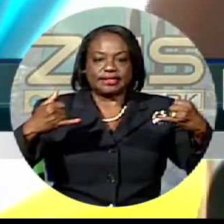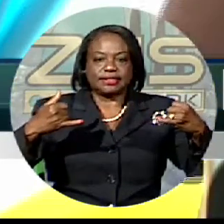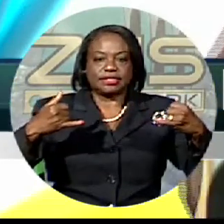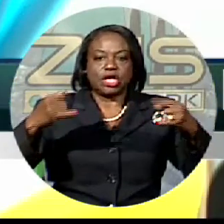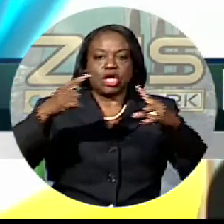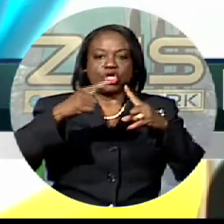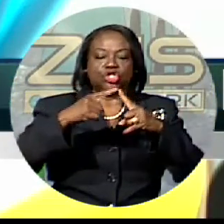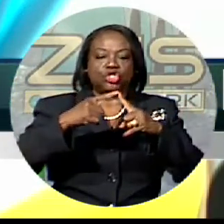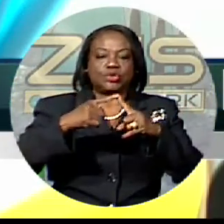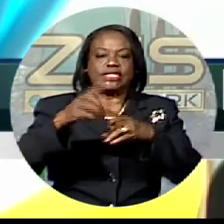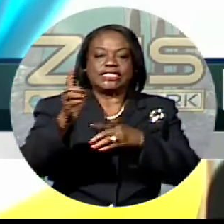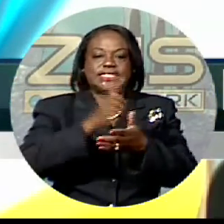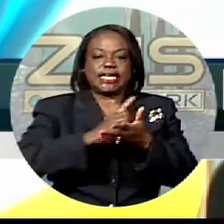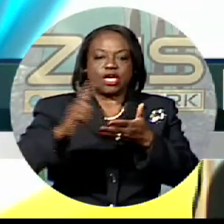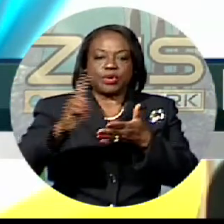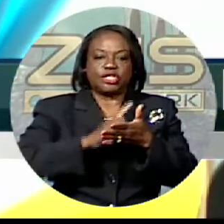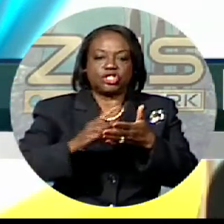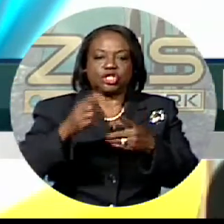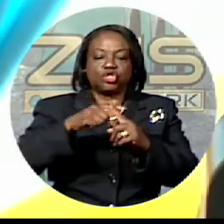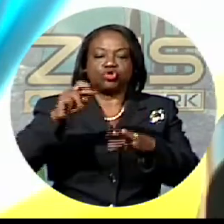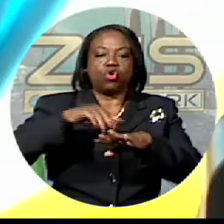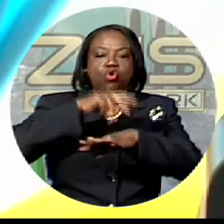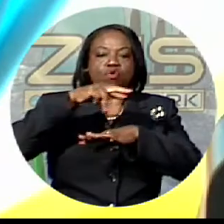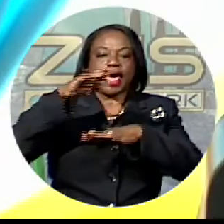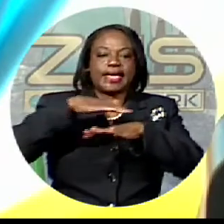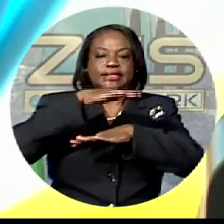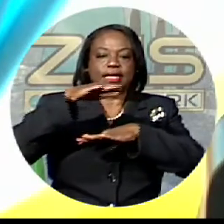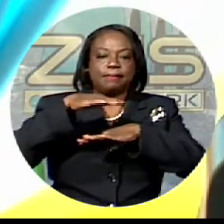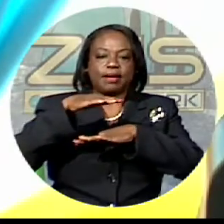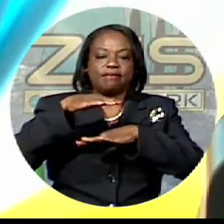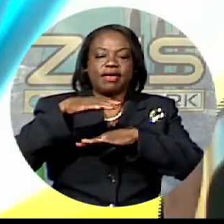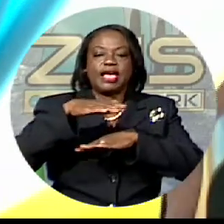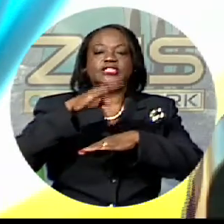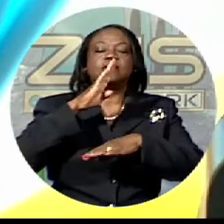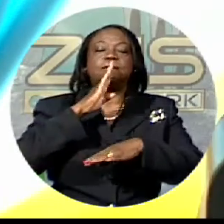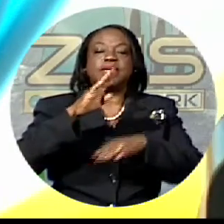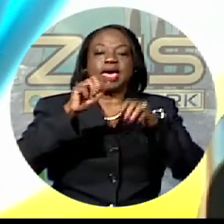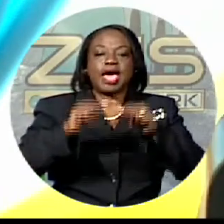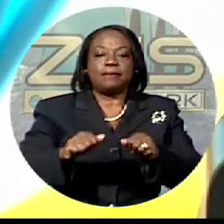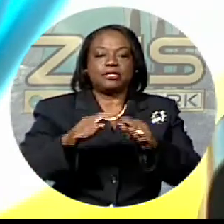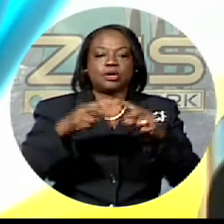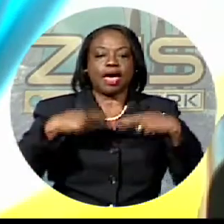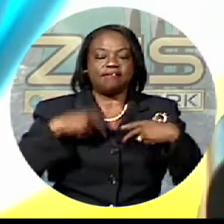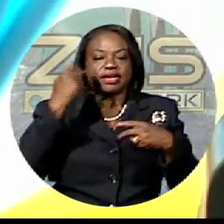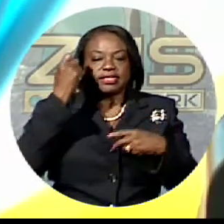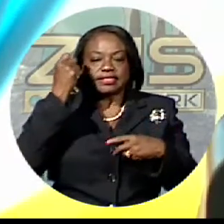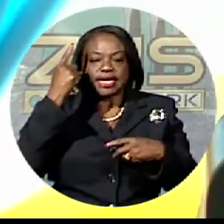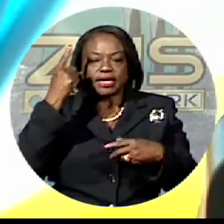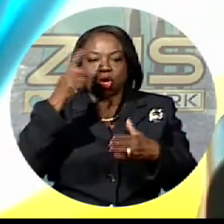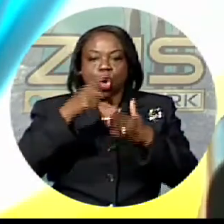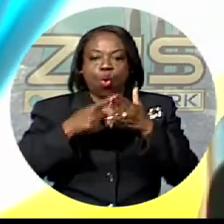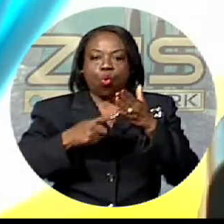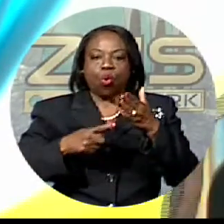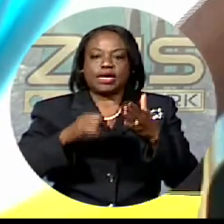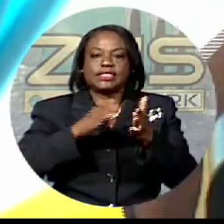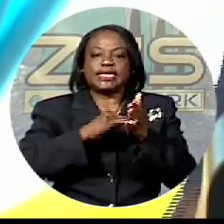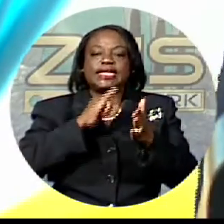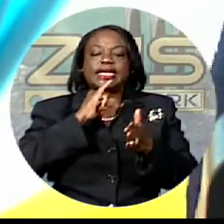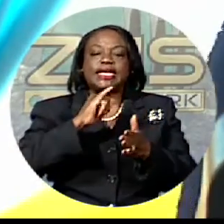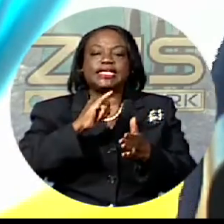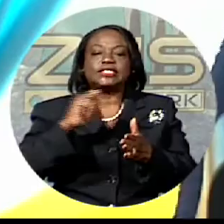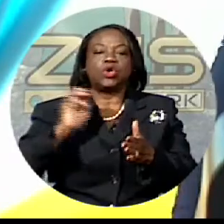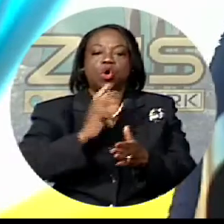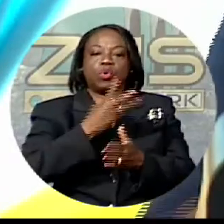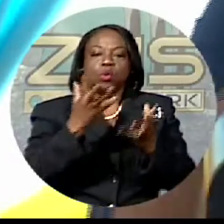to distinguish, to rise above, and be able to have an understanding of what it is we want for our